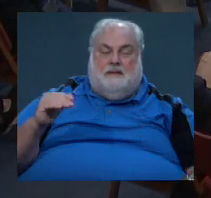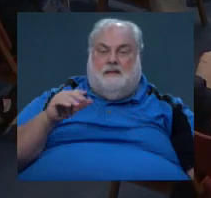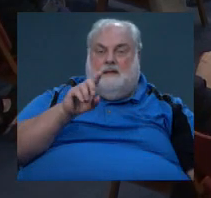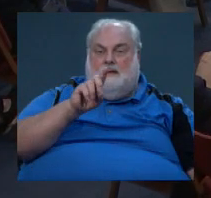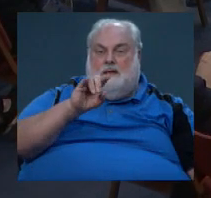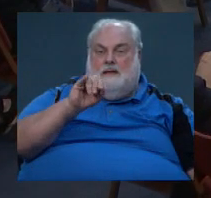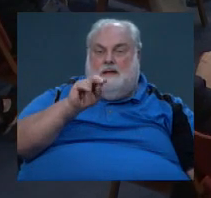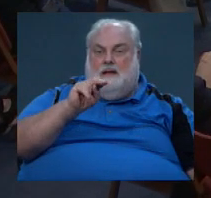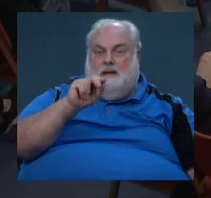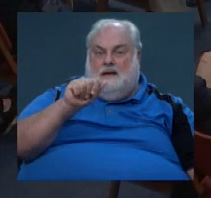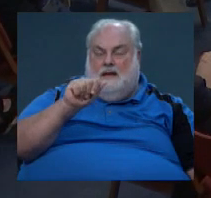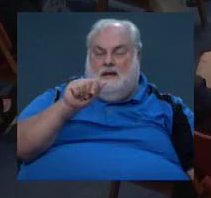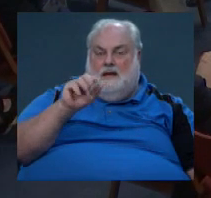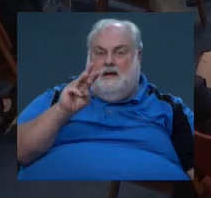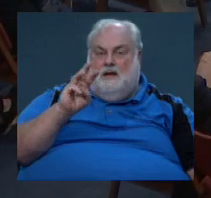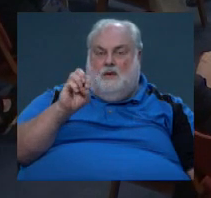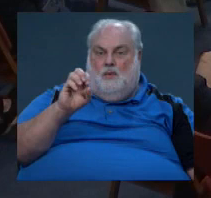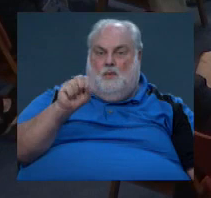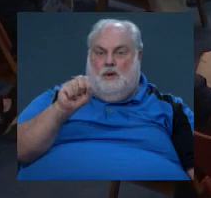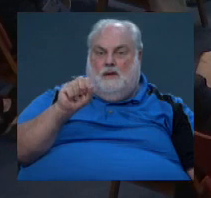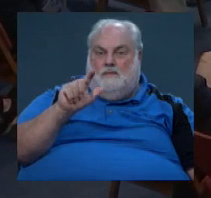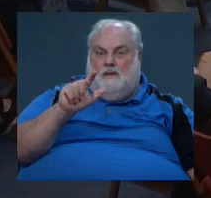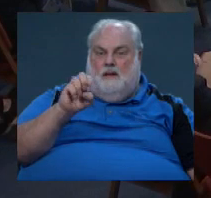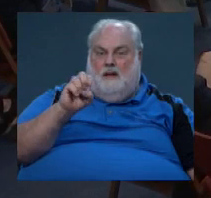sorry. Diana Wesley.